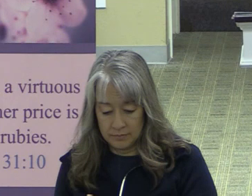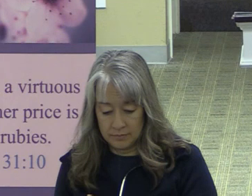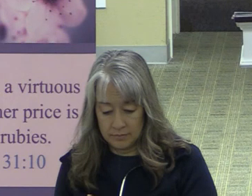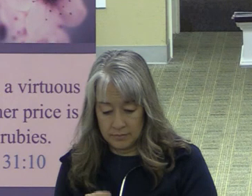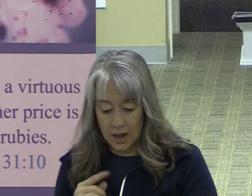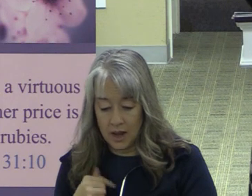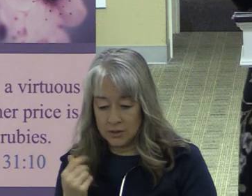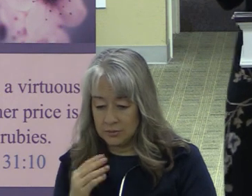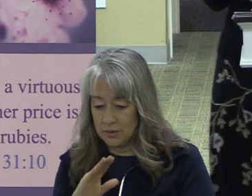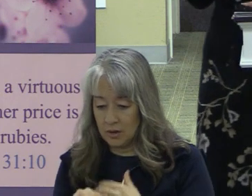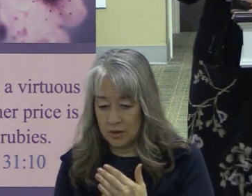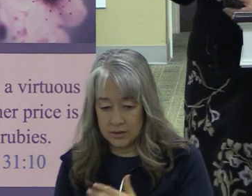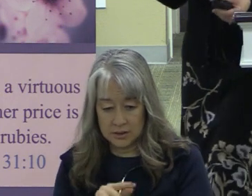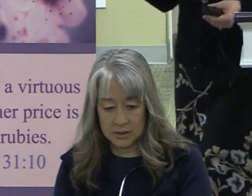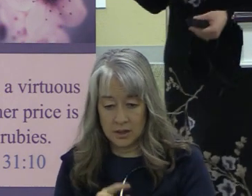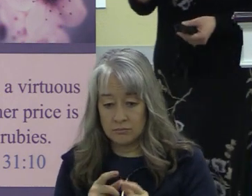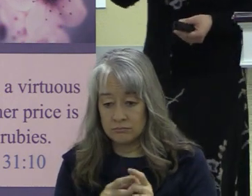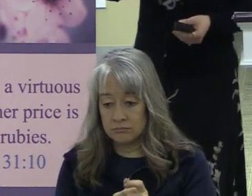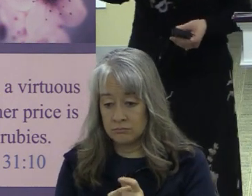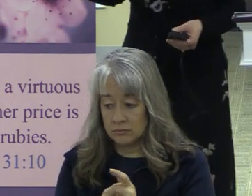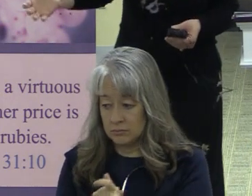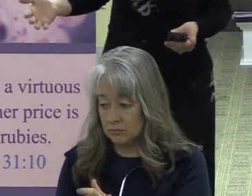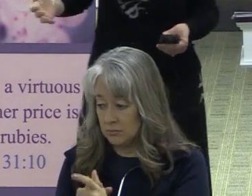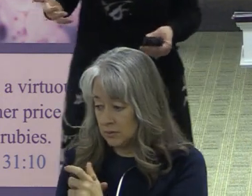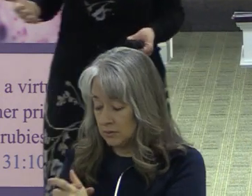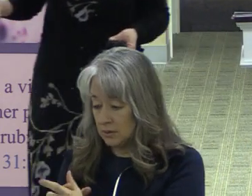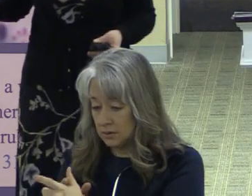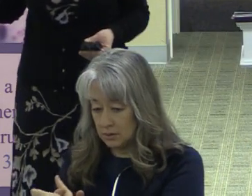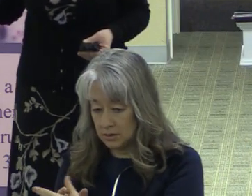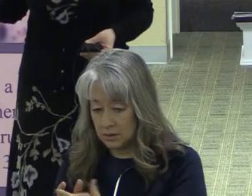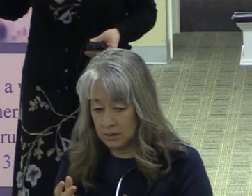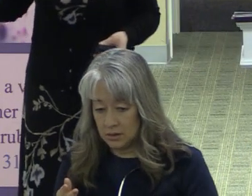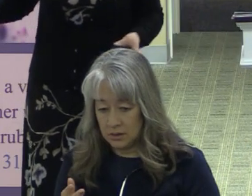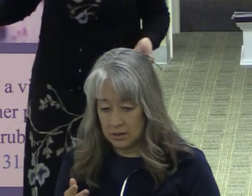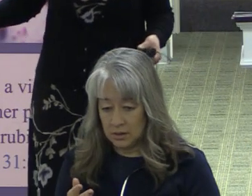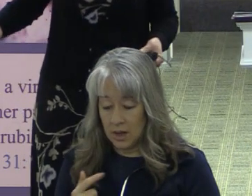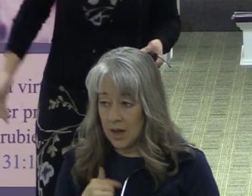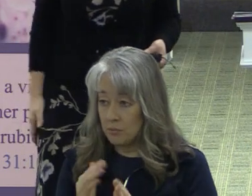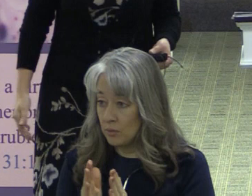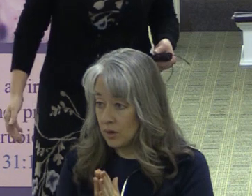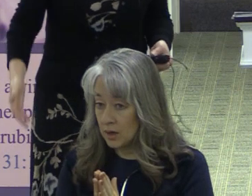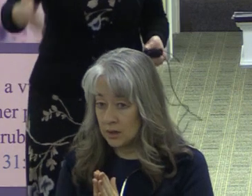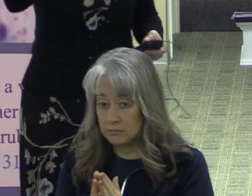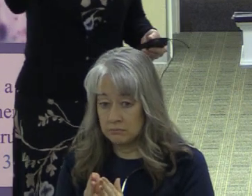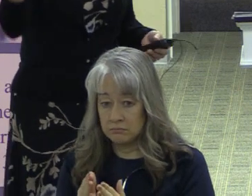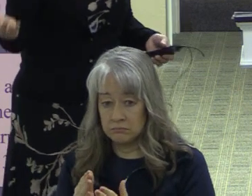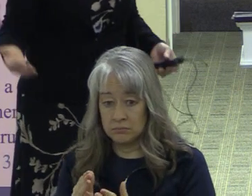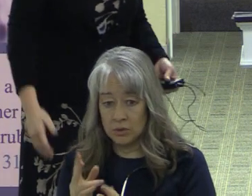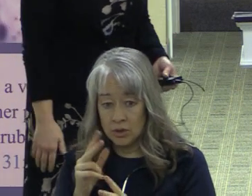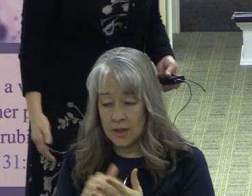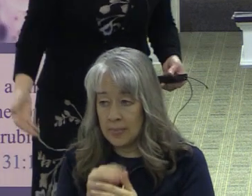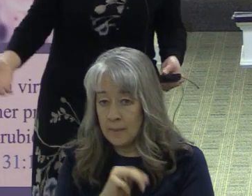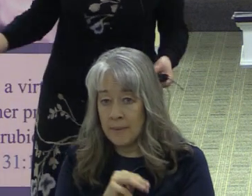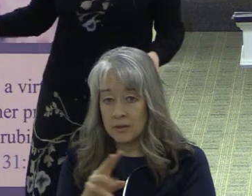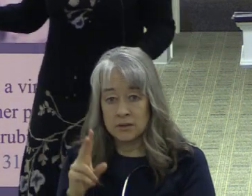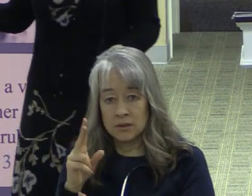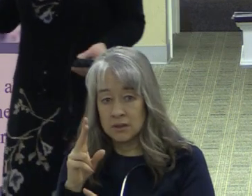I would spend all this time running and running and running, and I'm praying. I'm like looking at the mountains,